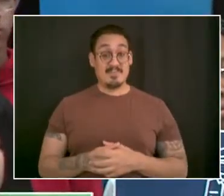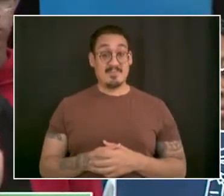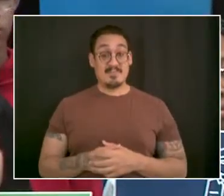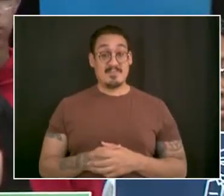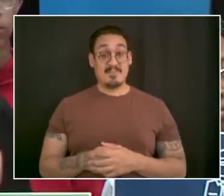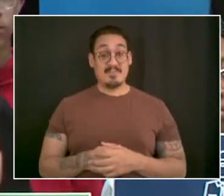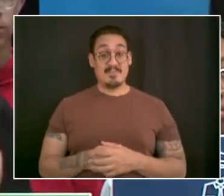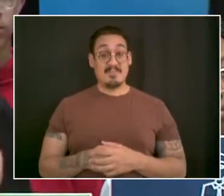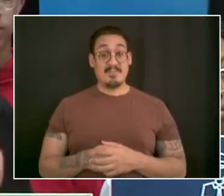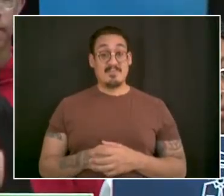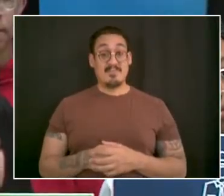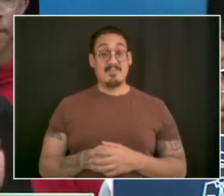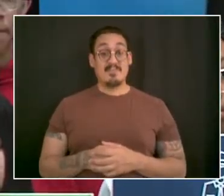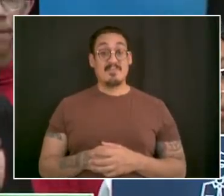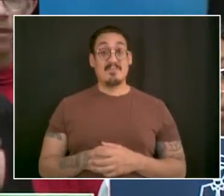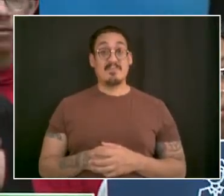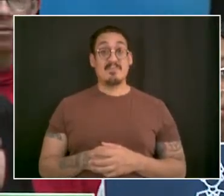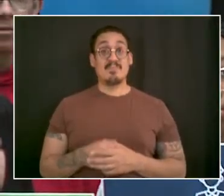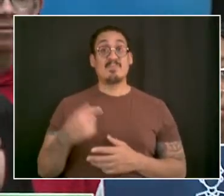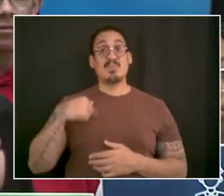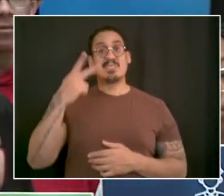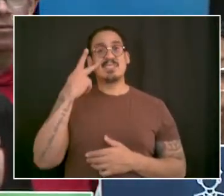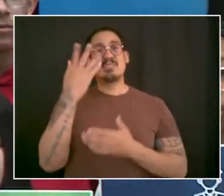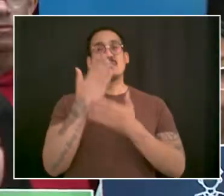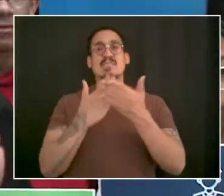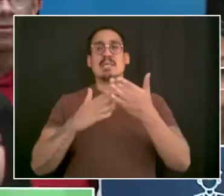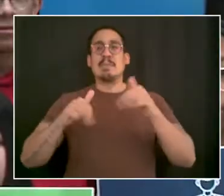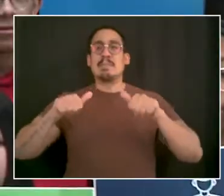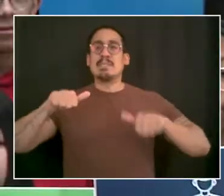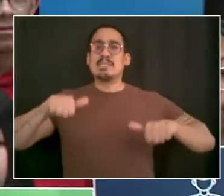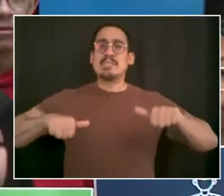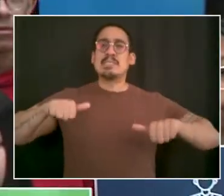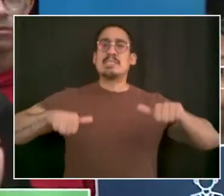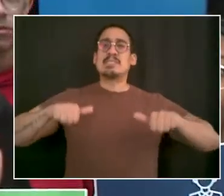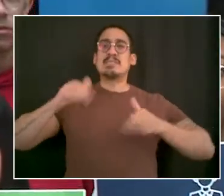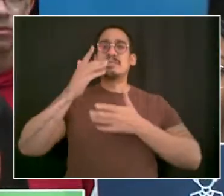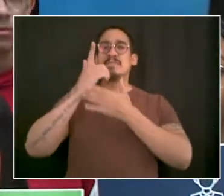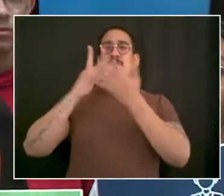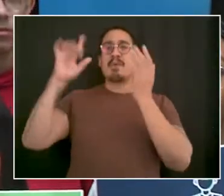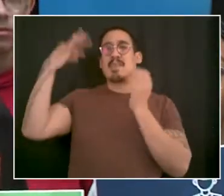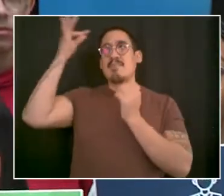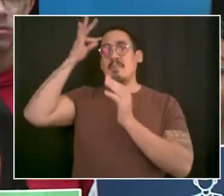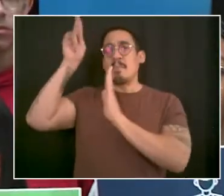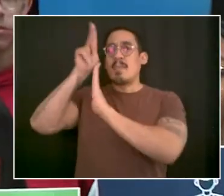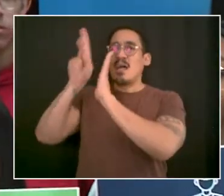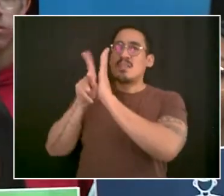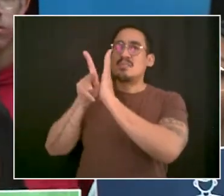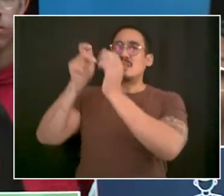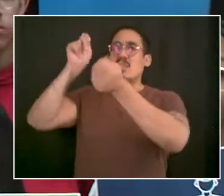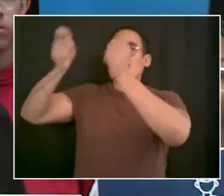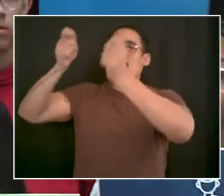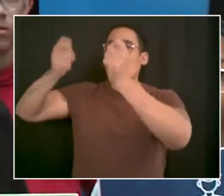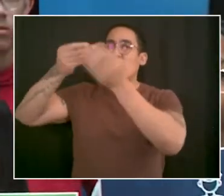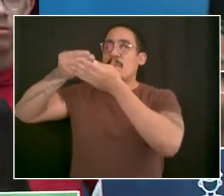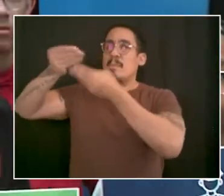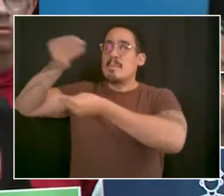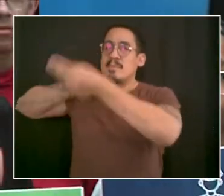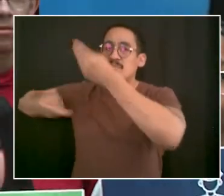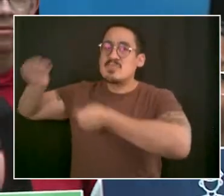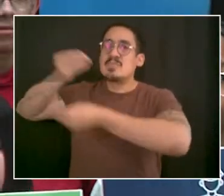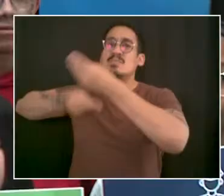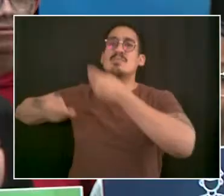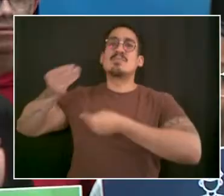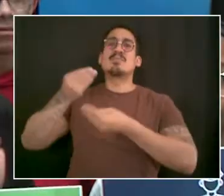we see uncertainty on the horizon due to recent federal policies, shifting tariffs and trade action, immigration and regulatory policies